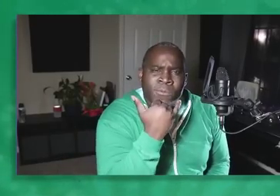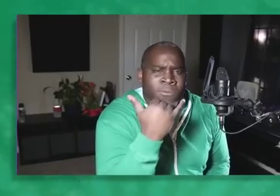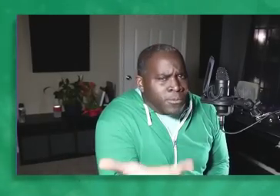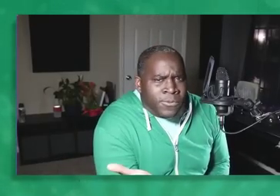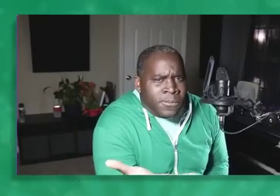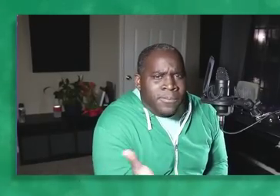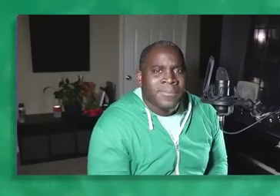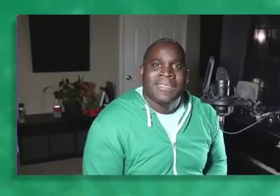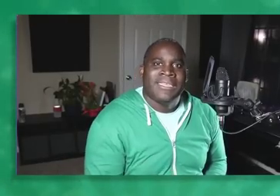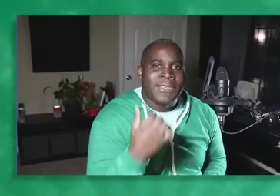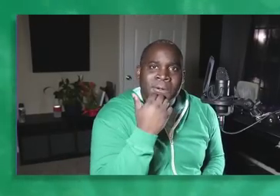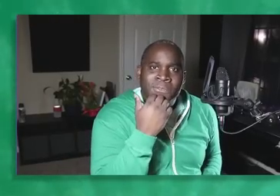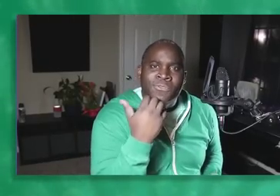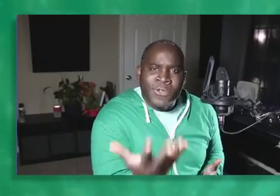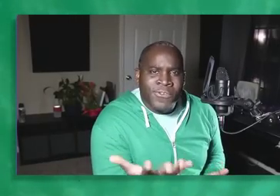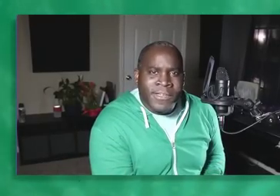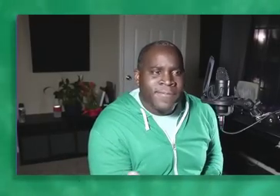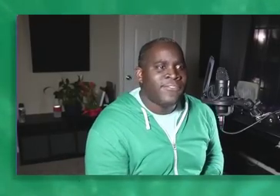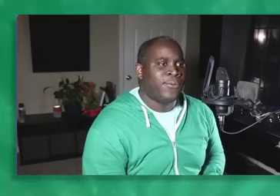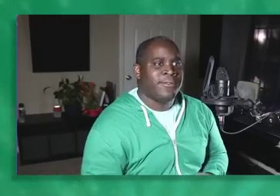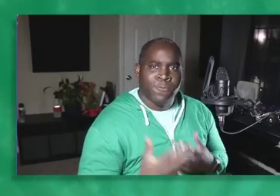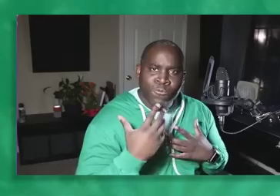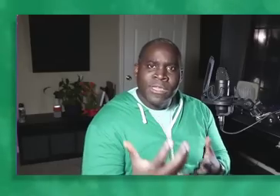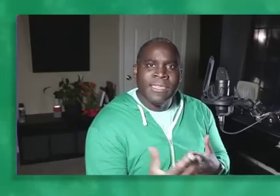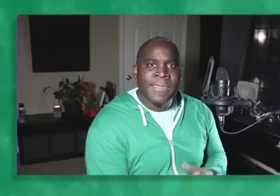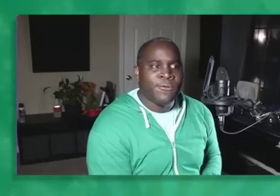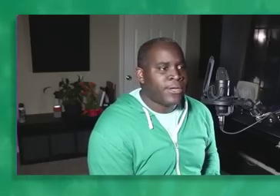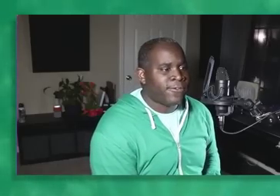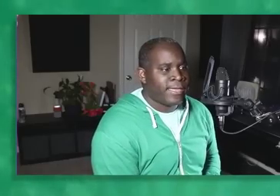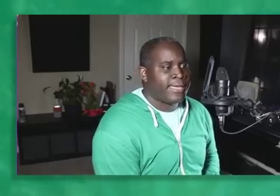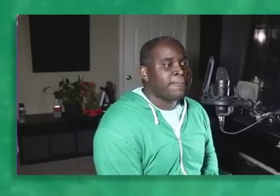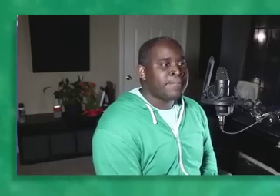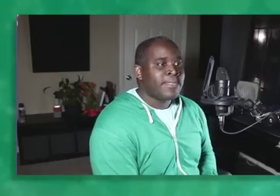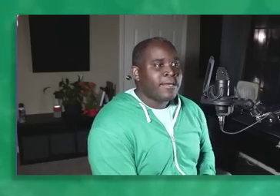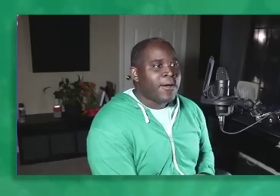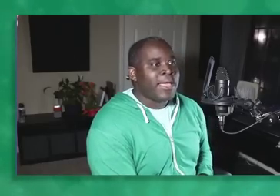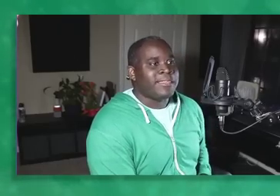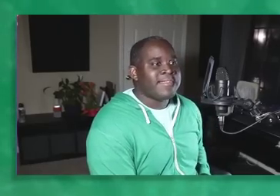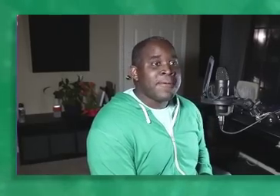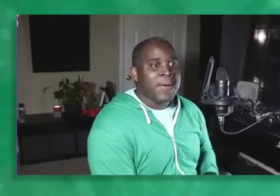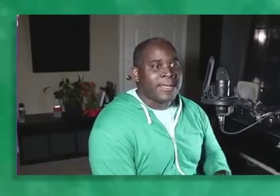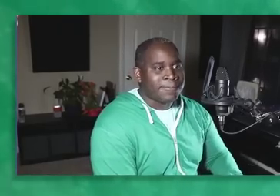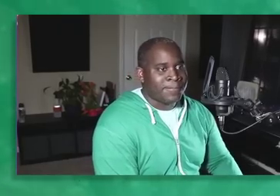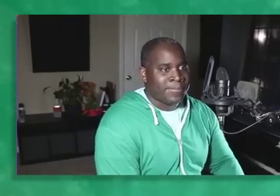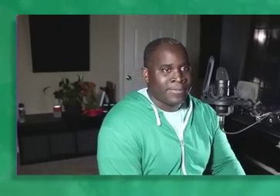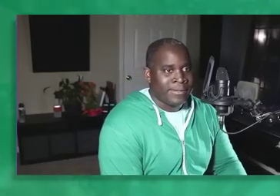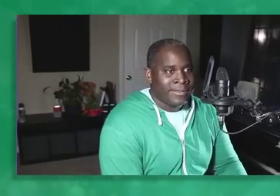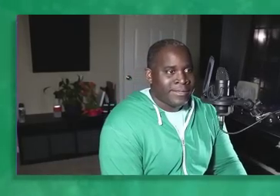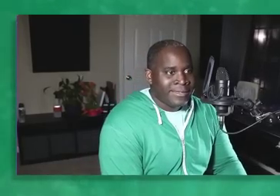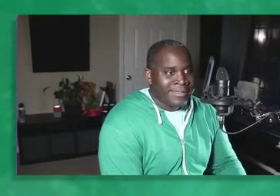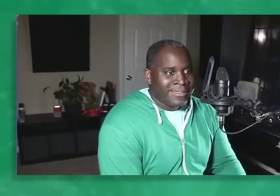It's, you know, throw yourself into it. Really mean what you're saying. All right, let's keep going.